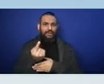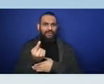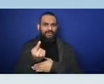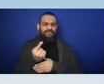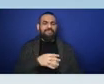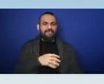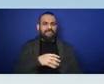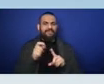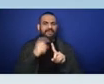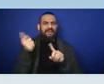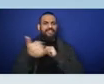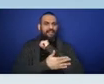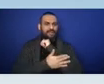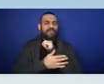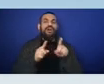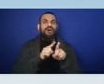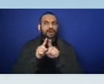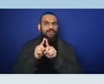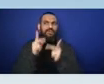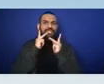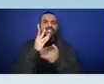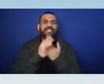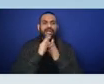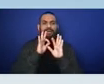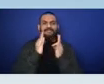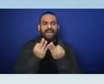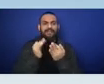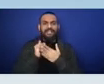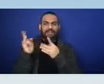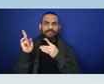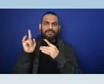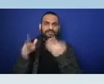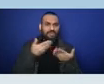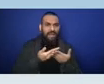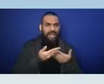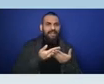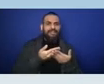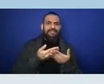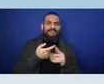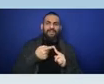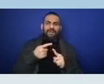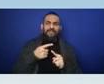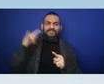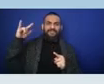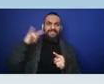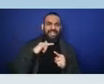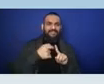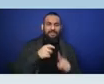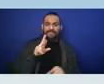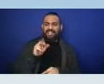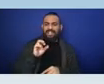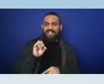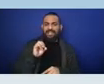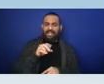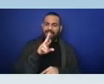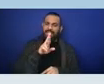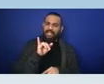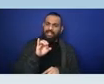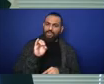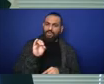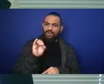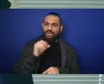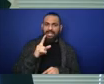quarantined before they go, when they go get into HHS, Health and Human Services custody. So they are